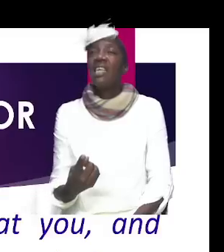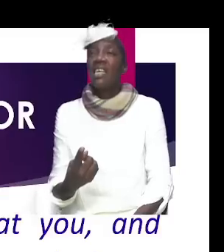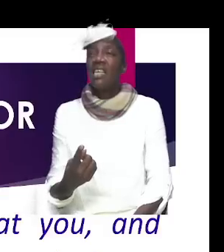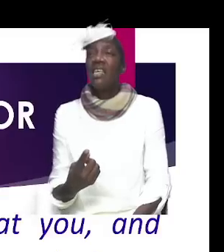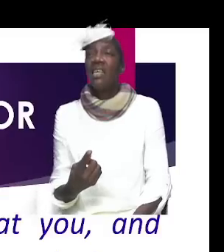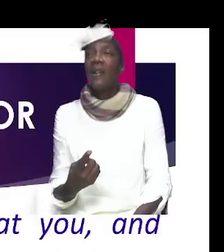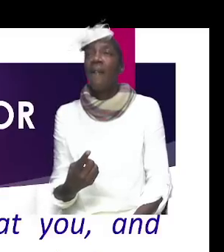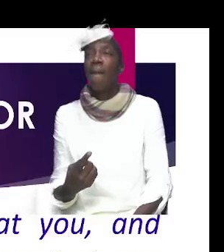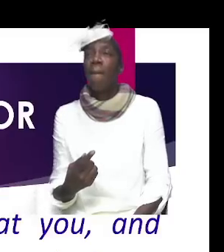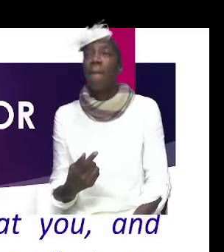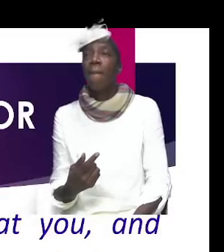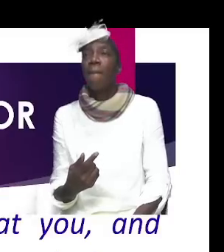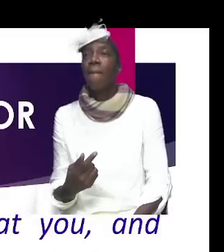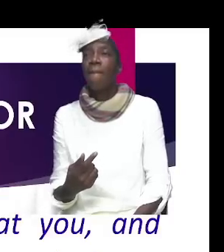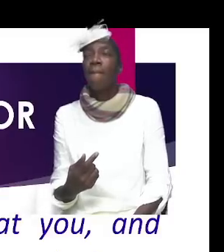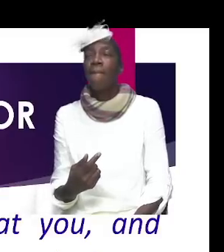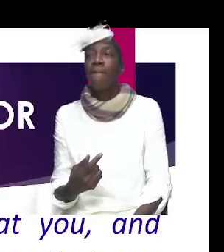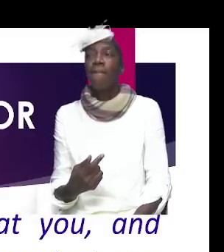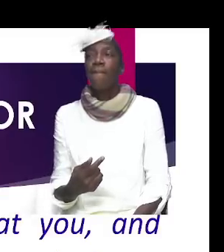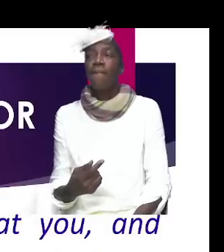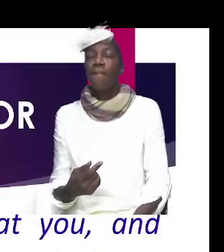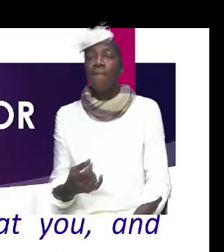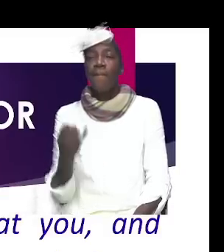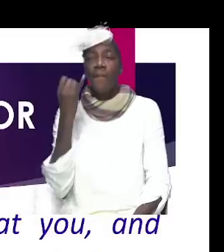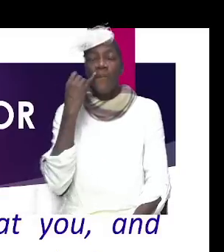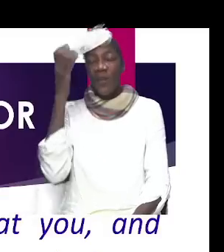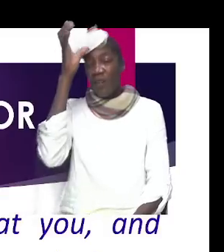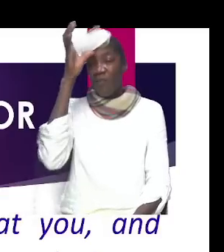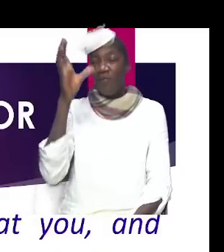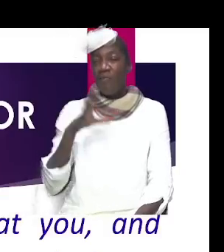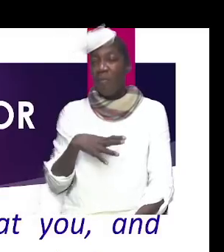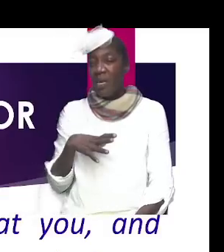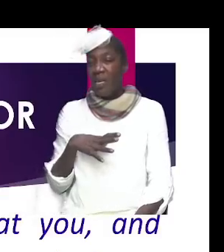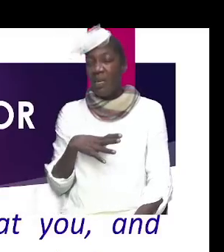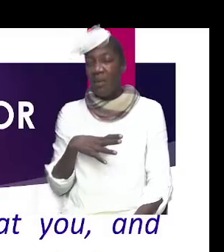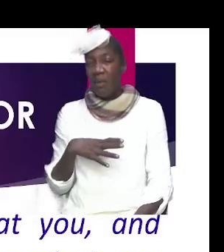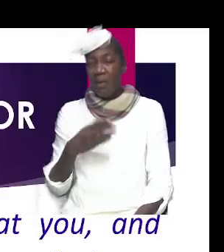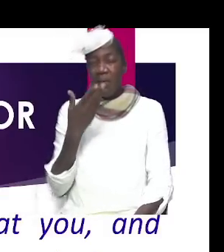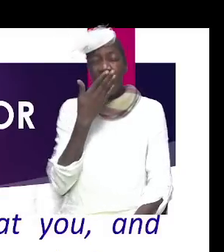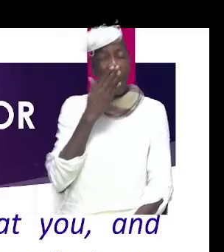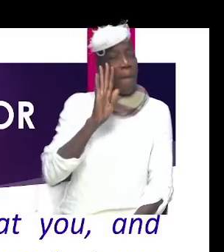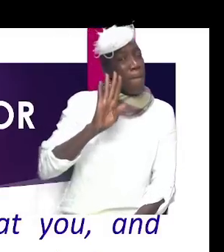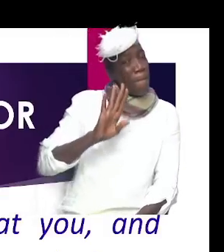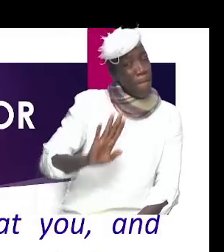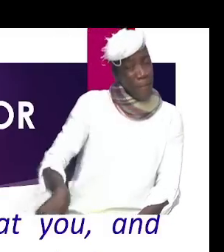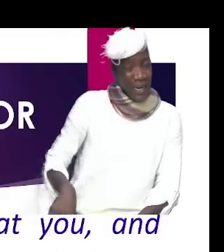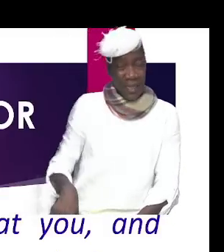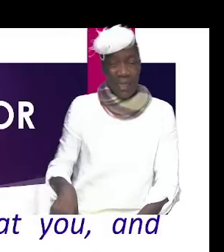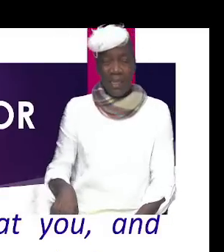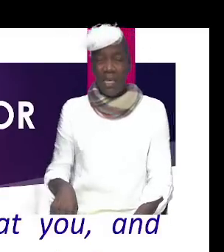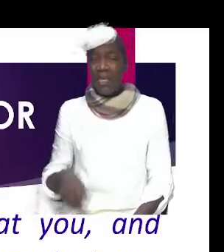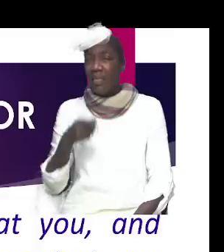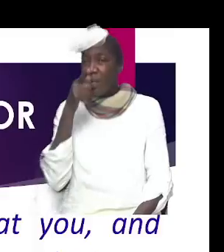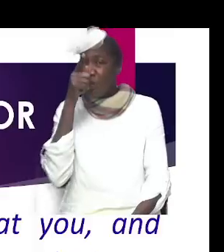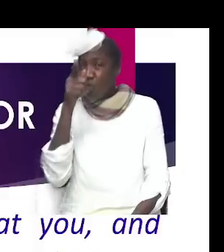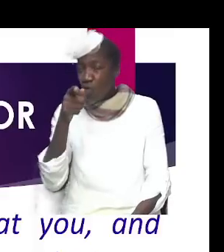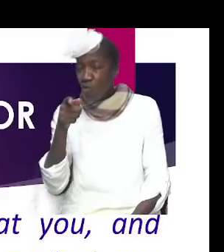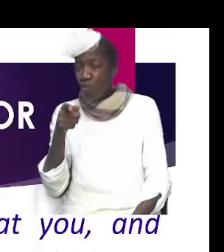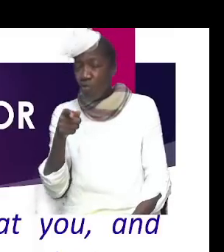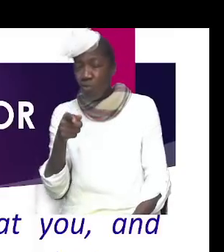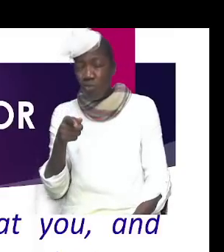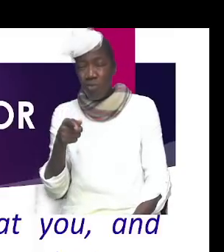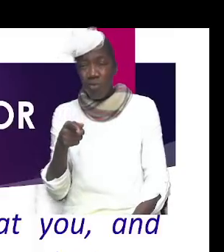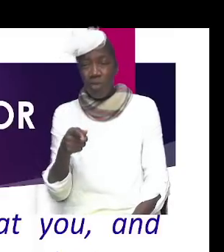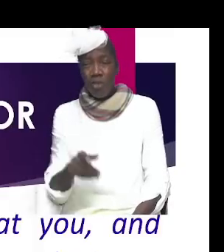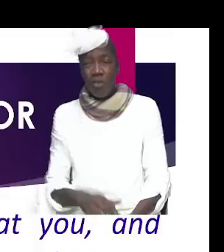that if men cast insults at you and persecute you, casting